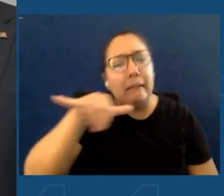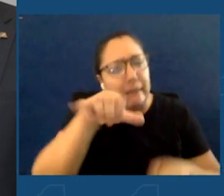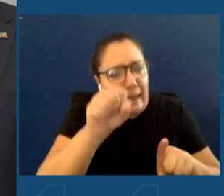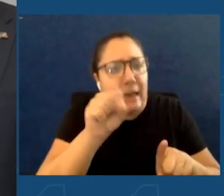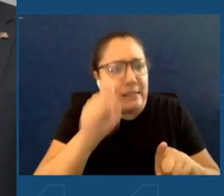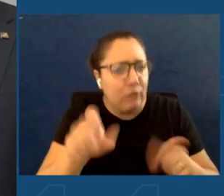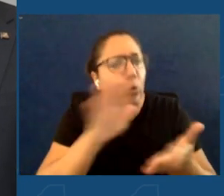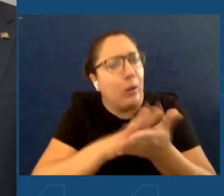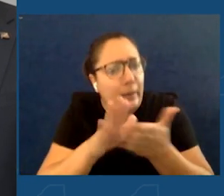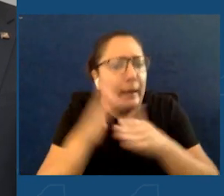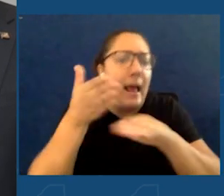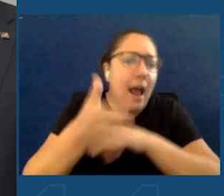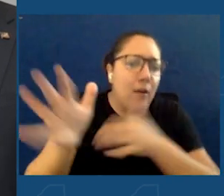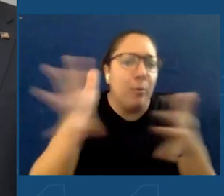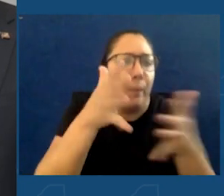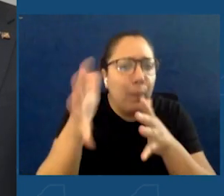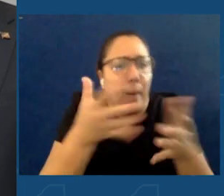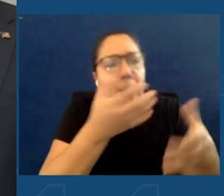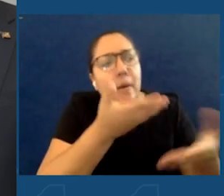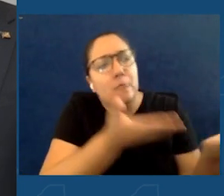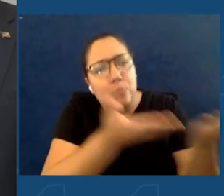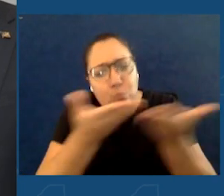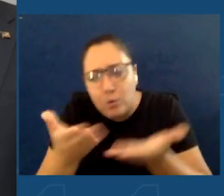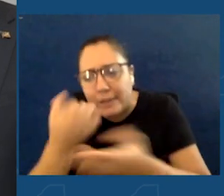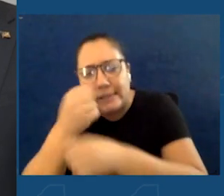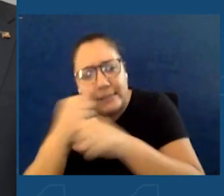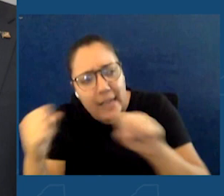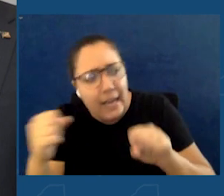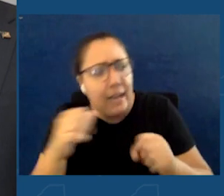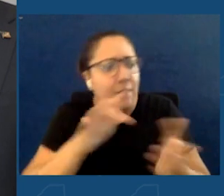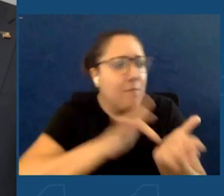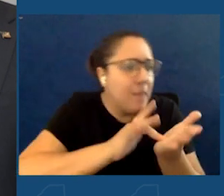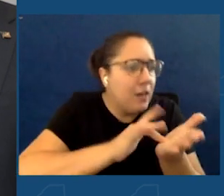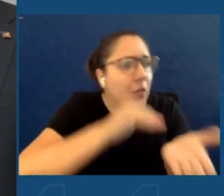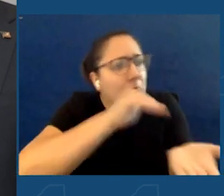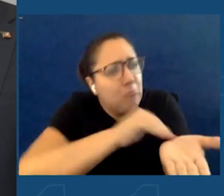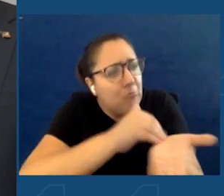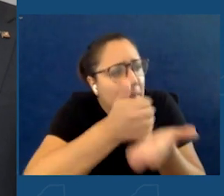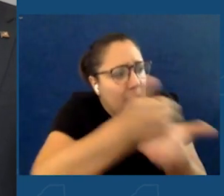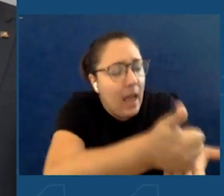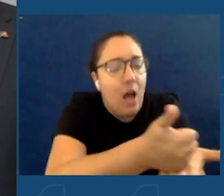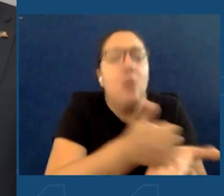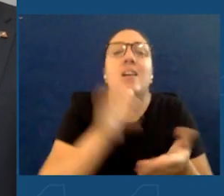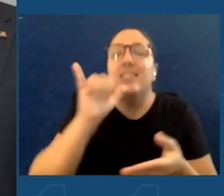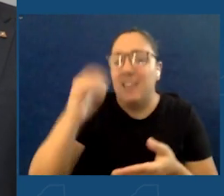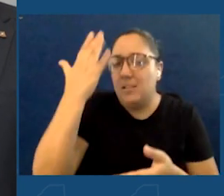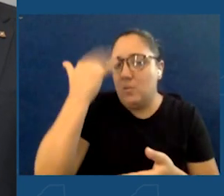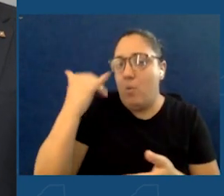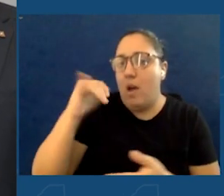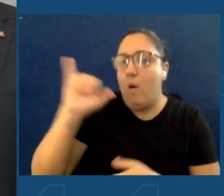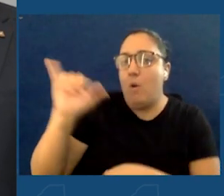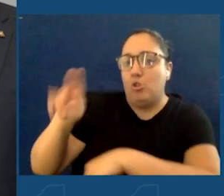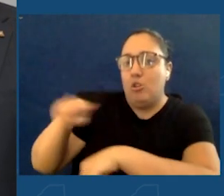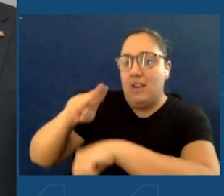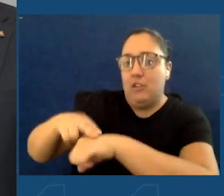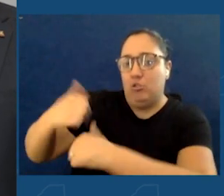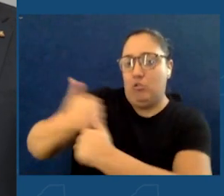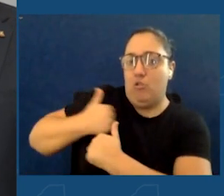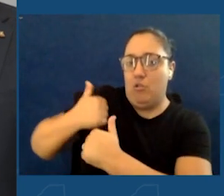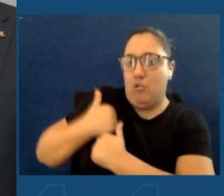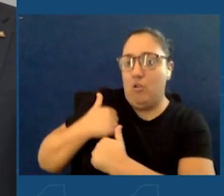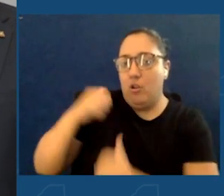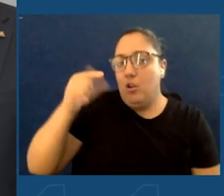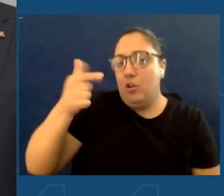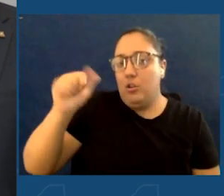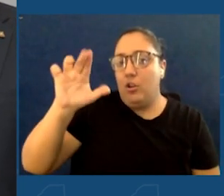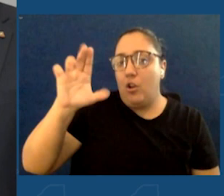and bring people to safety and get the medical attention. And that's one of the reasons I'm making sure that our National Guard, New York State National Guard, every one of them will be